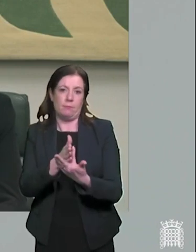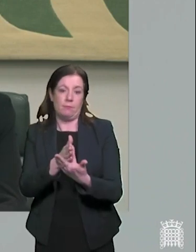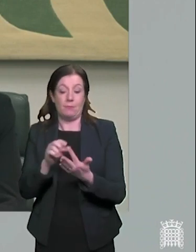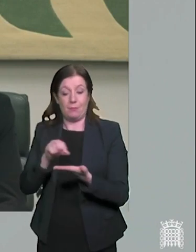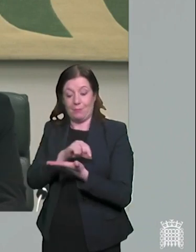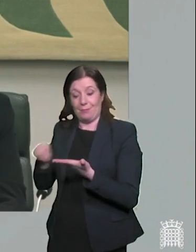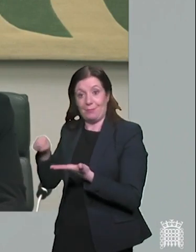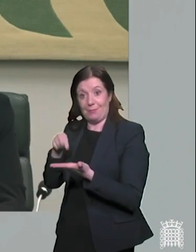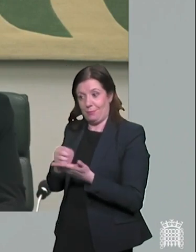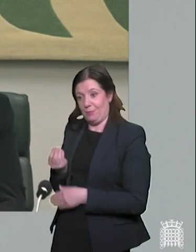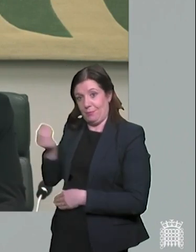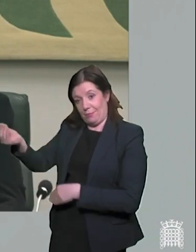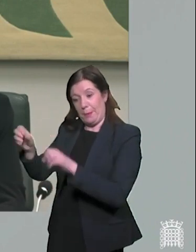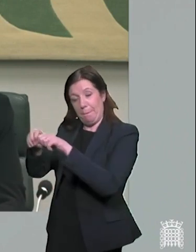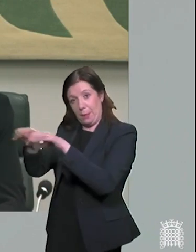developed as a media line to hold